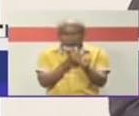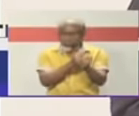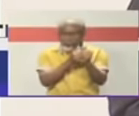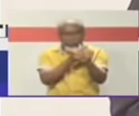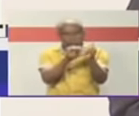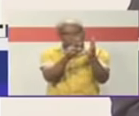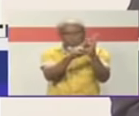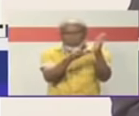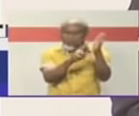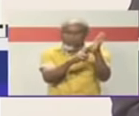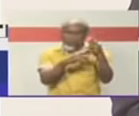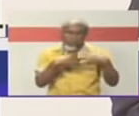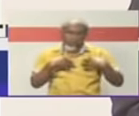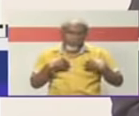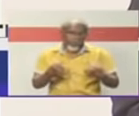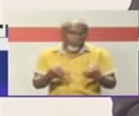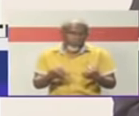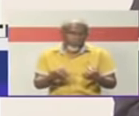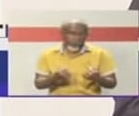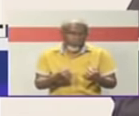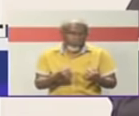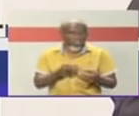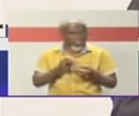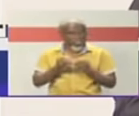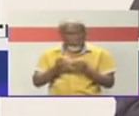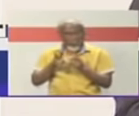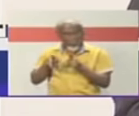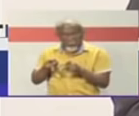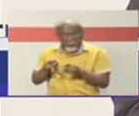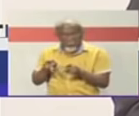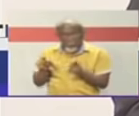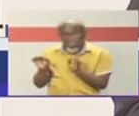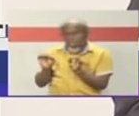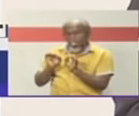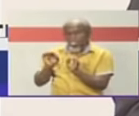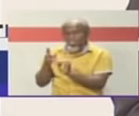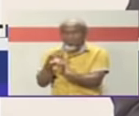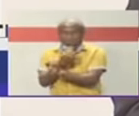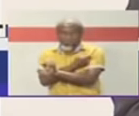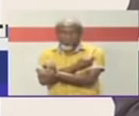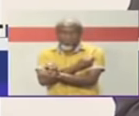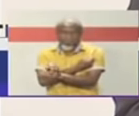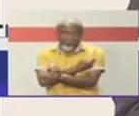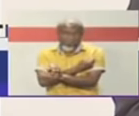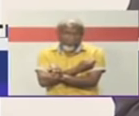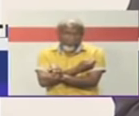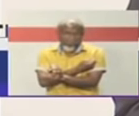of unvaccinated individuals would have been able to spread infection among themselves.